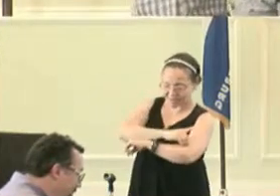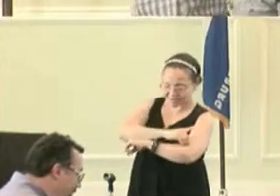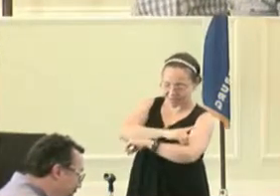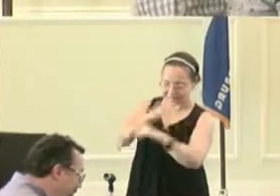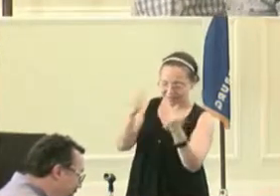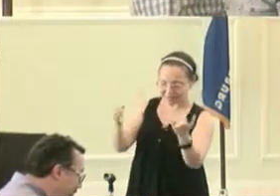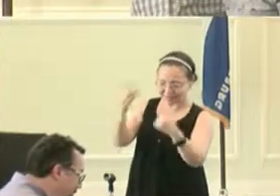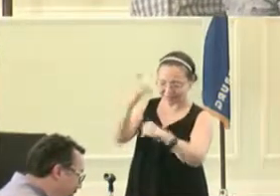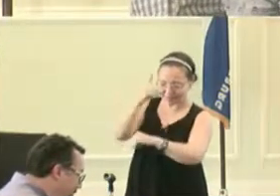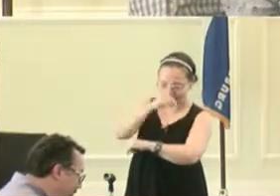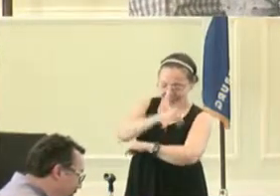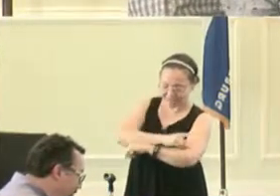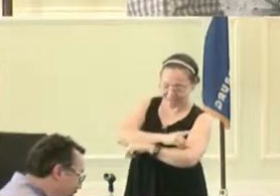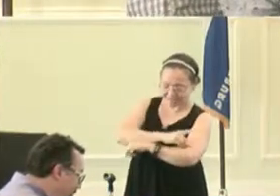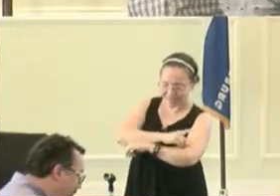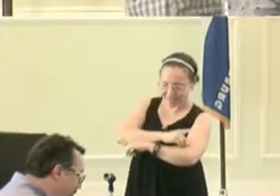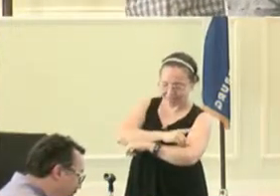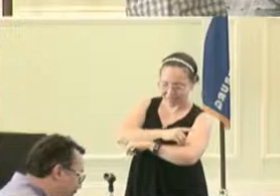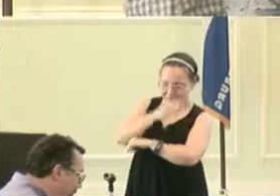today, and thank you